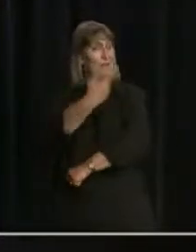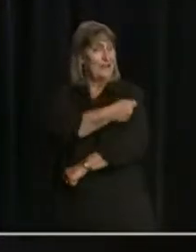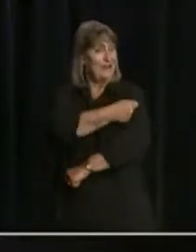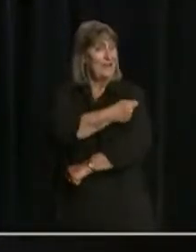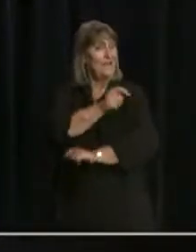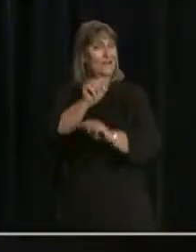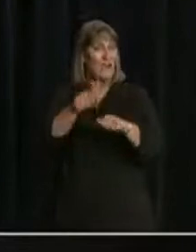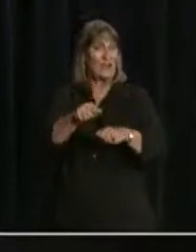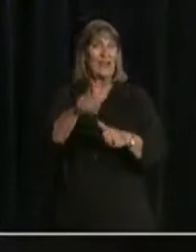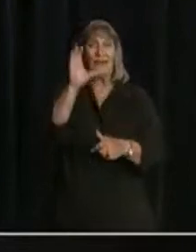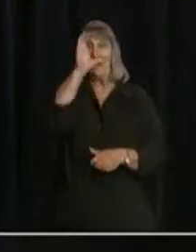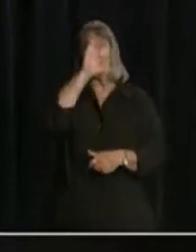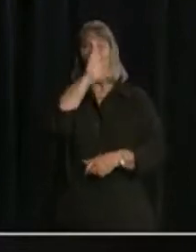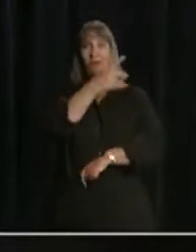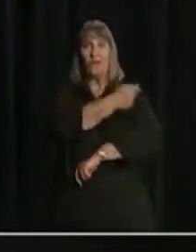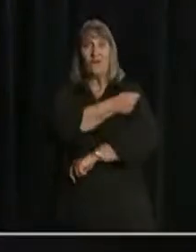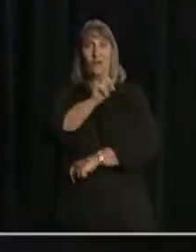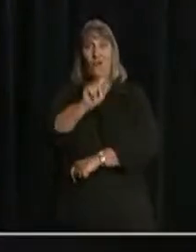by going to